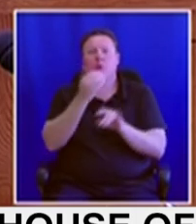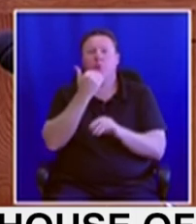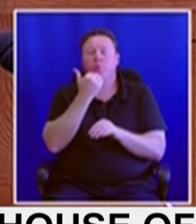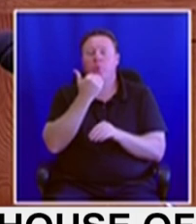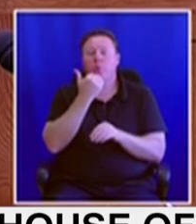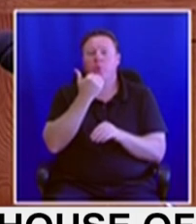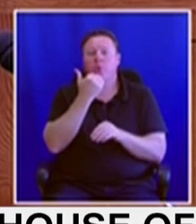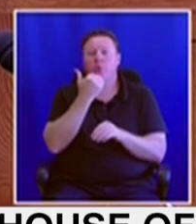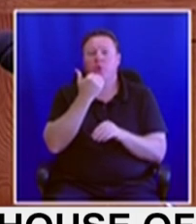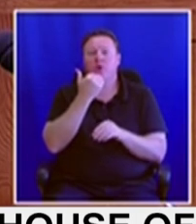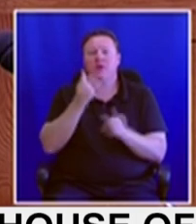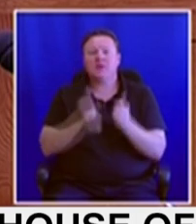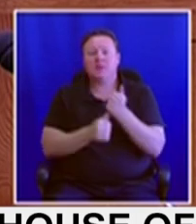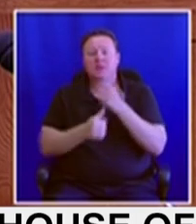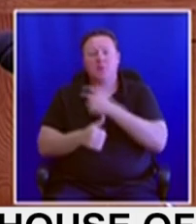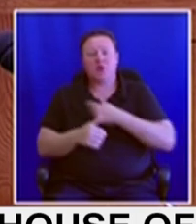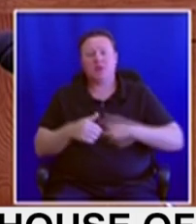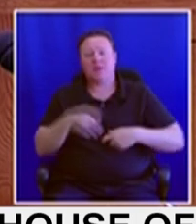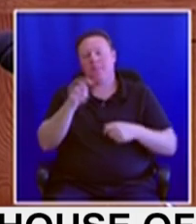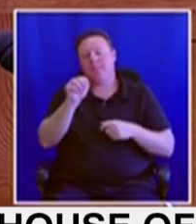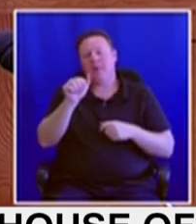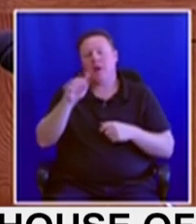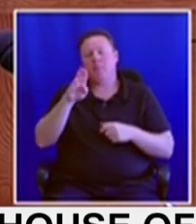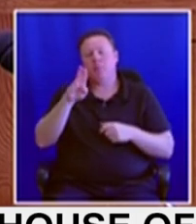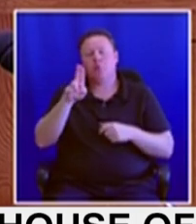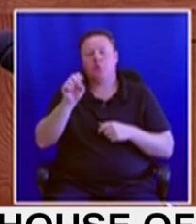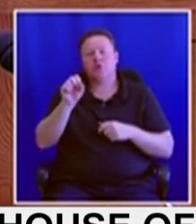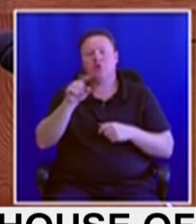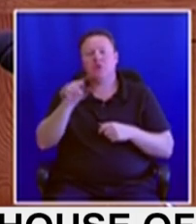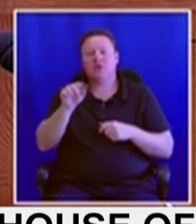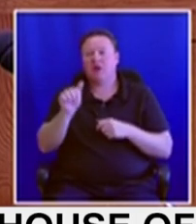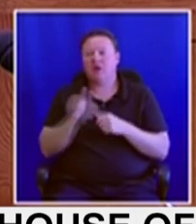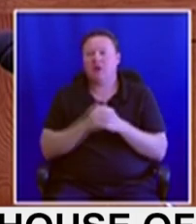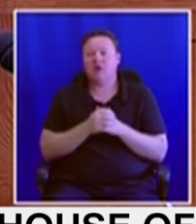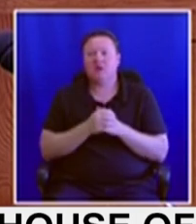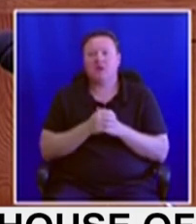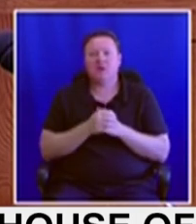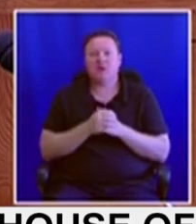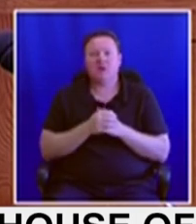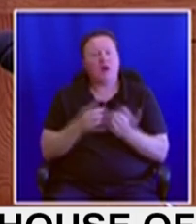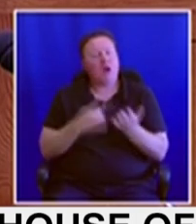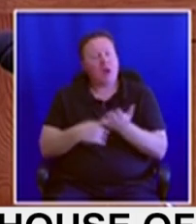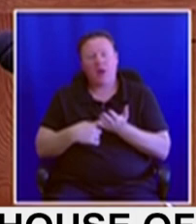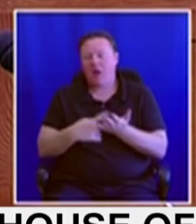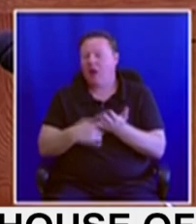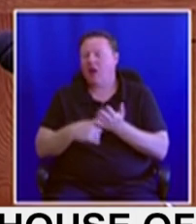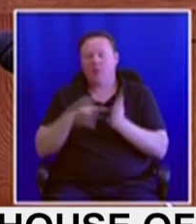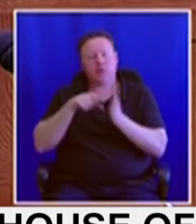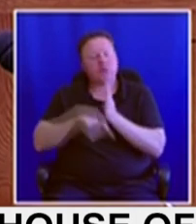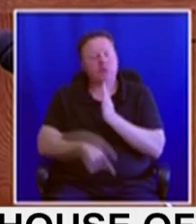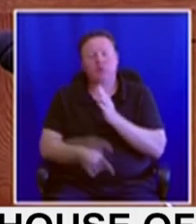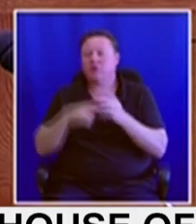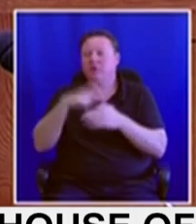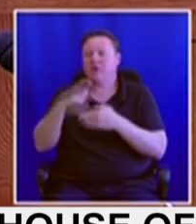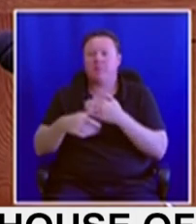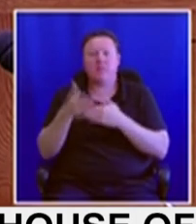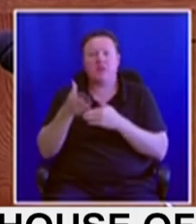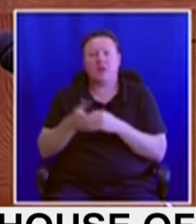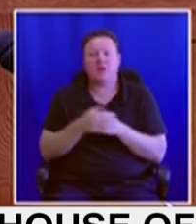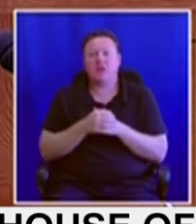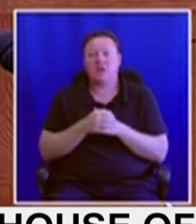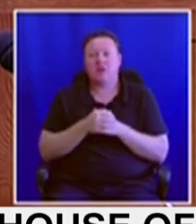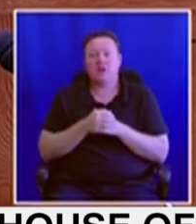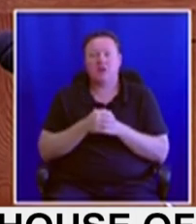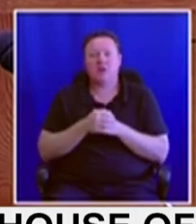David Mabuza. Very rich discussions took place at the summit, leading to